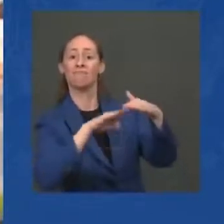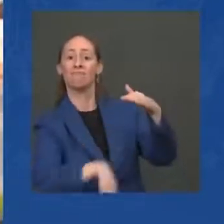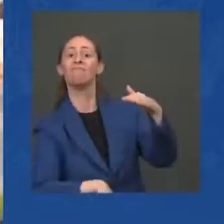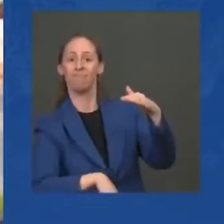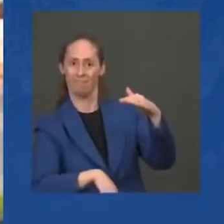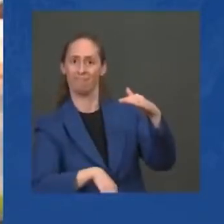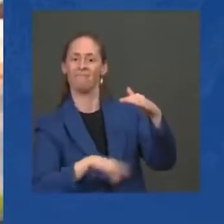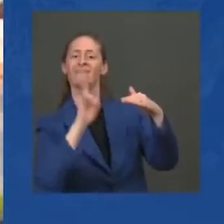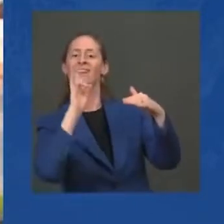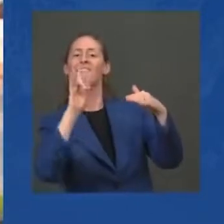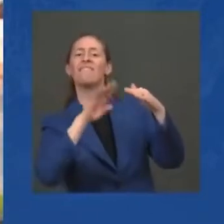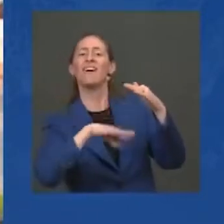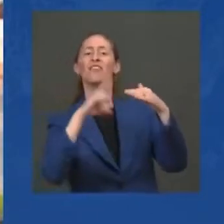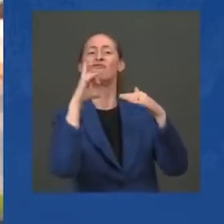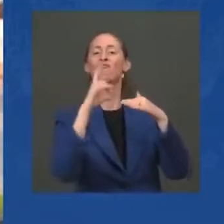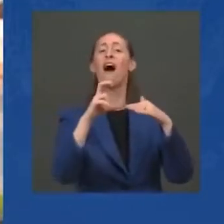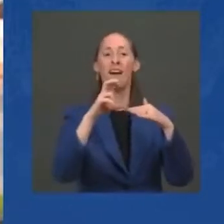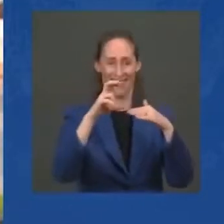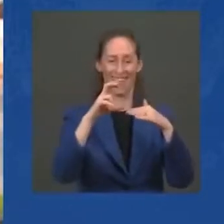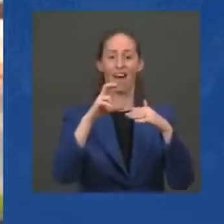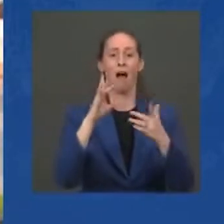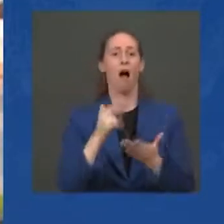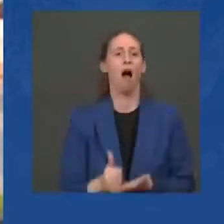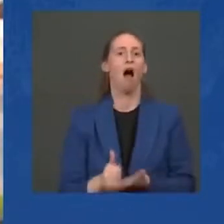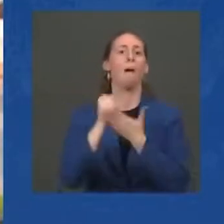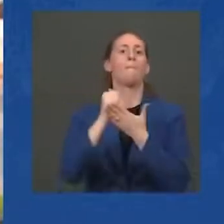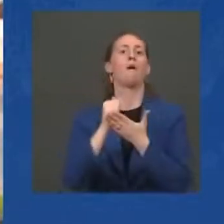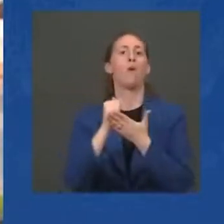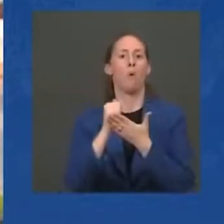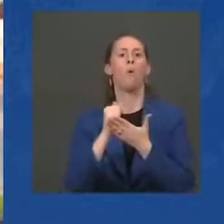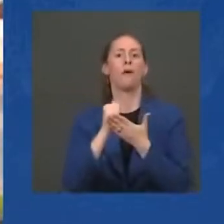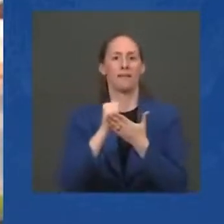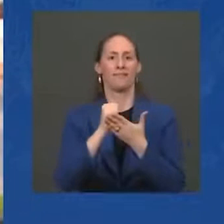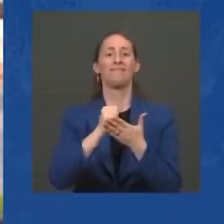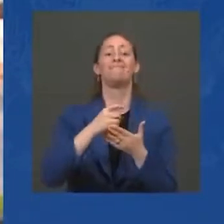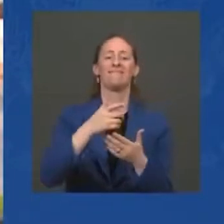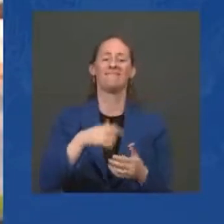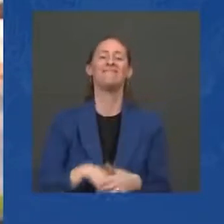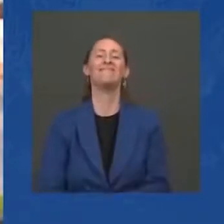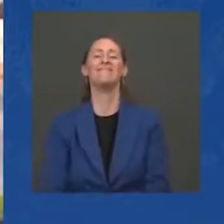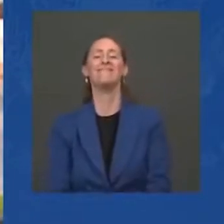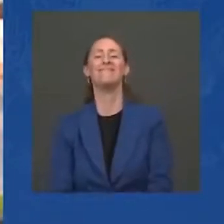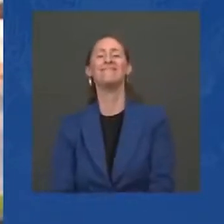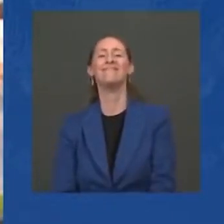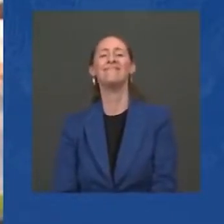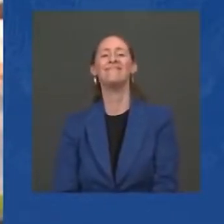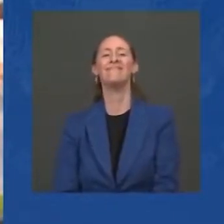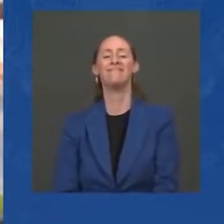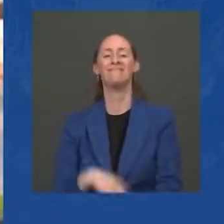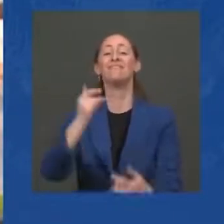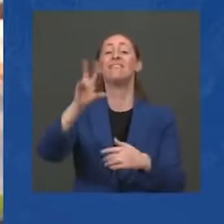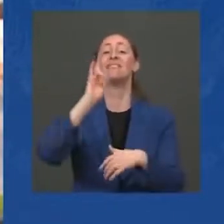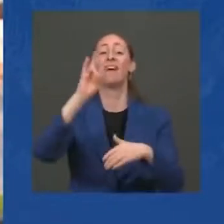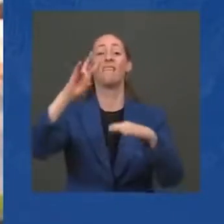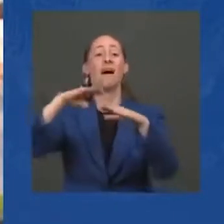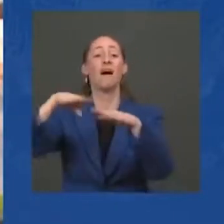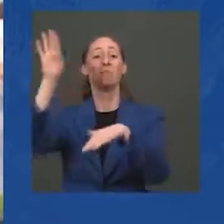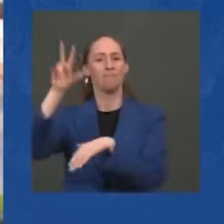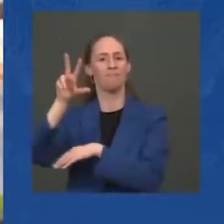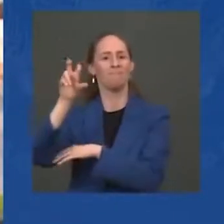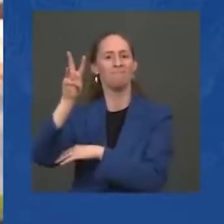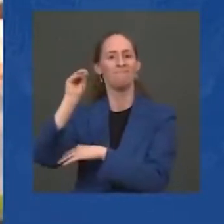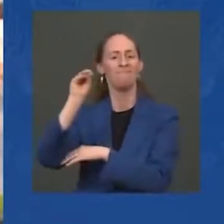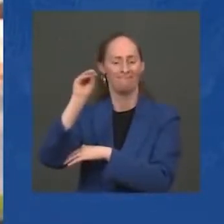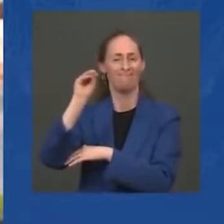And if it's over 7 to 17, you're getting $360 a month. Like wealthy people used to do when they get back